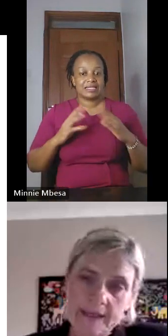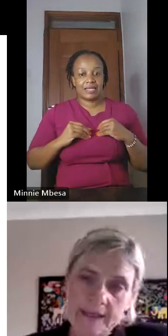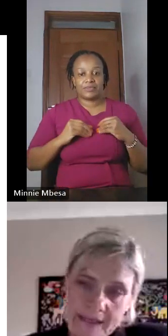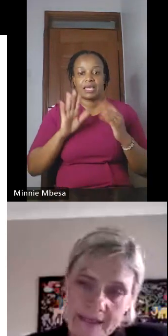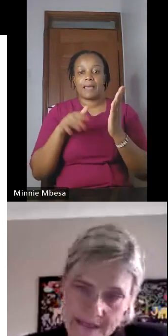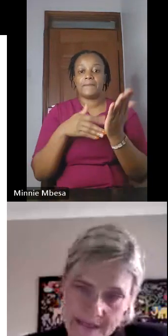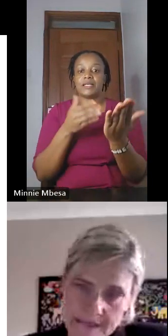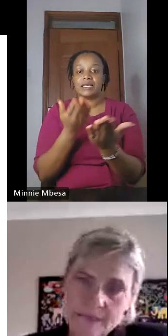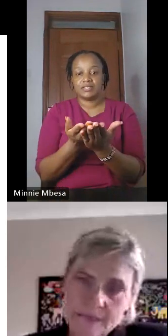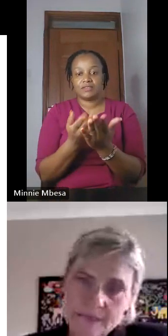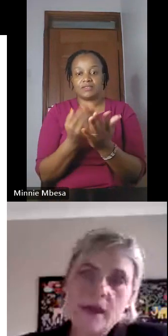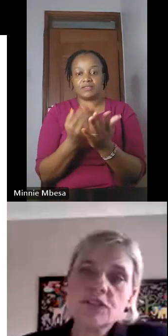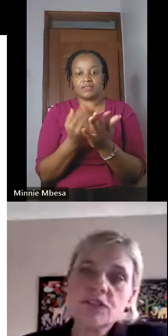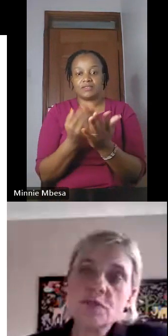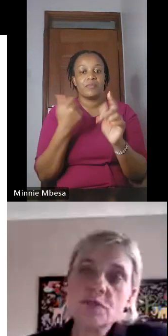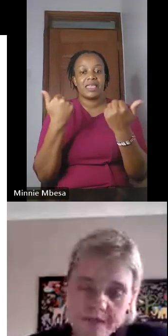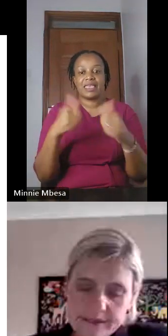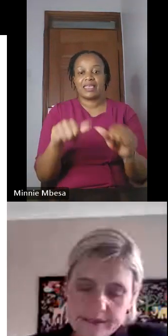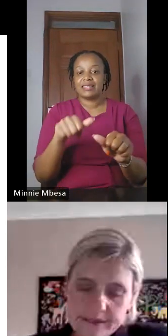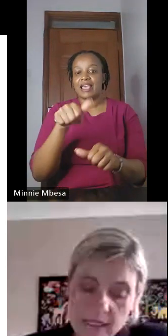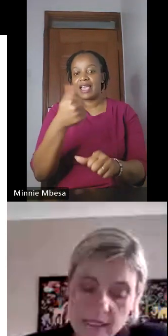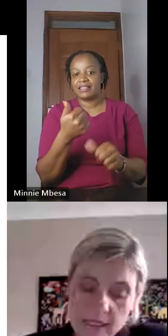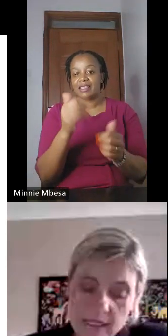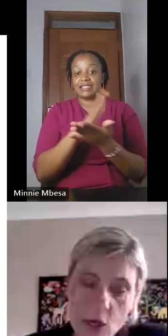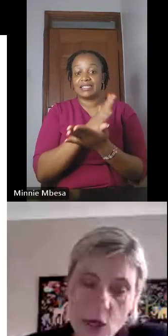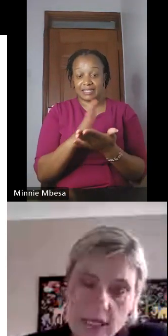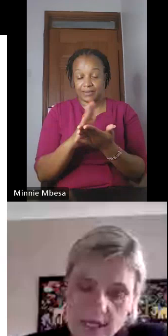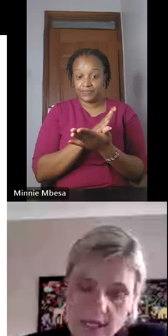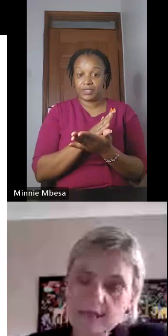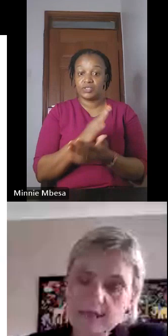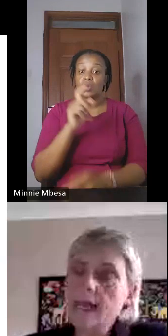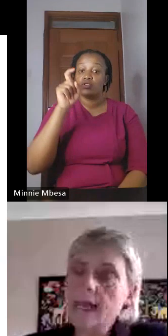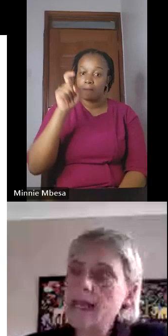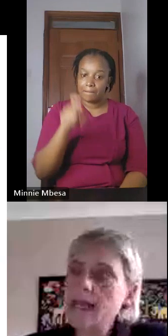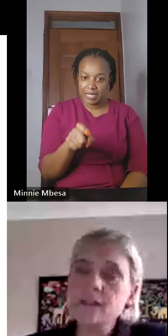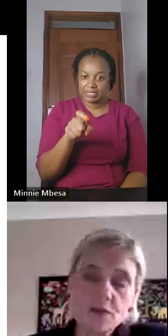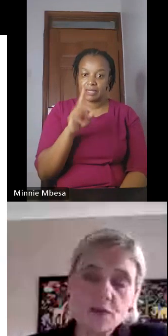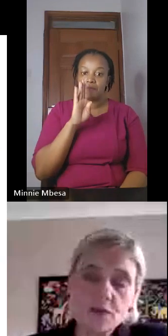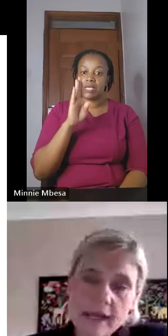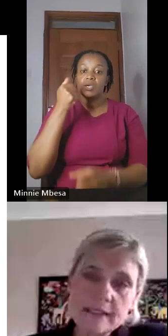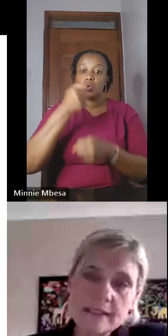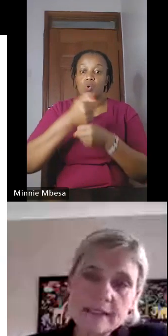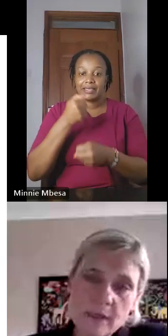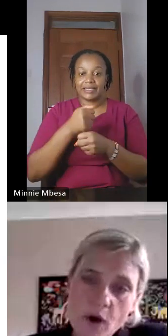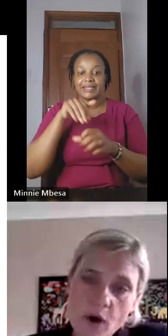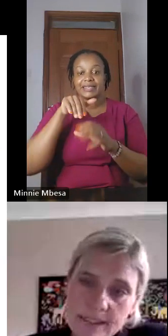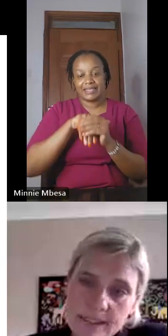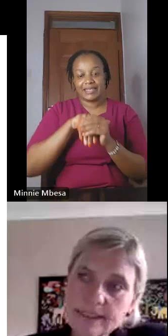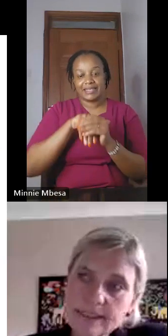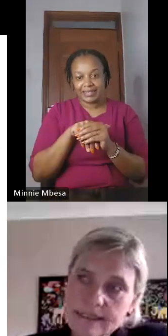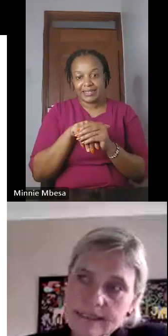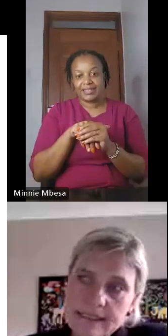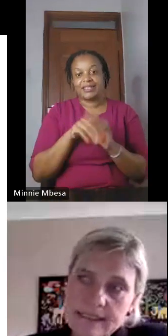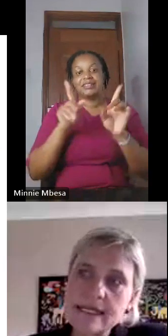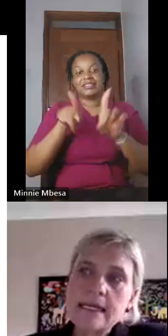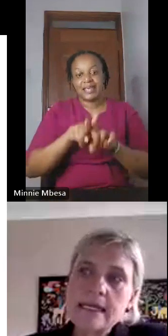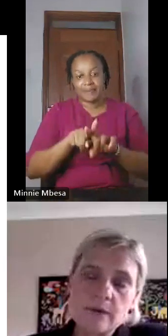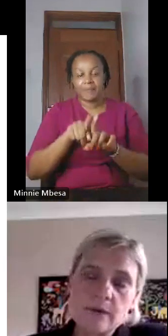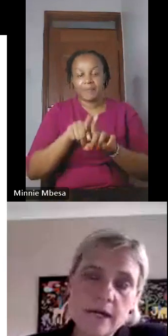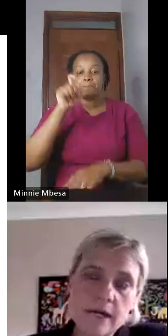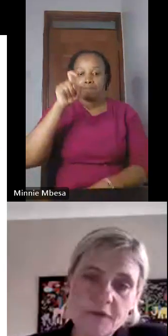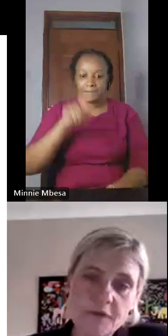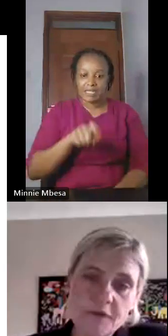any other sector. So you must be working in and you must be wanting to